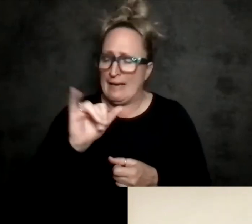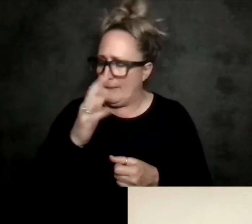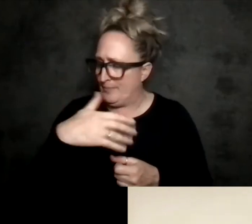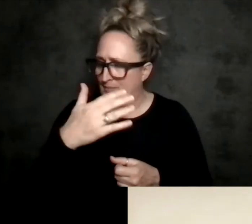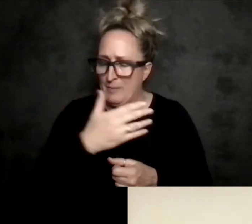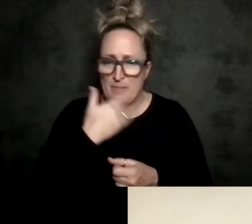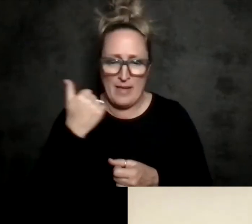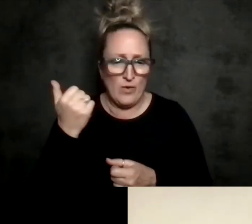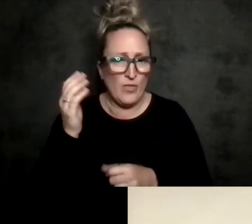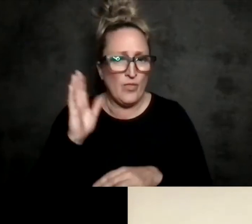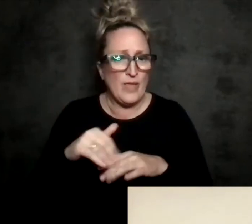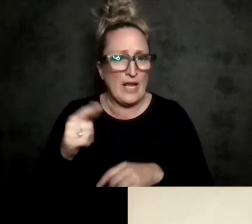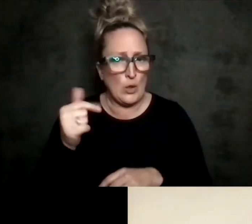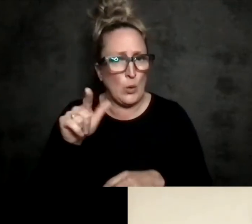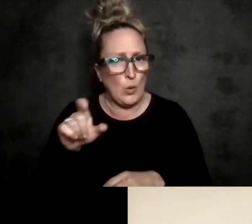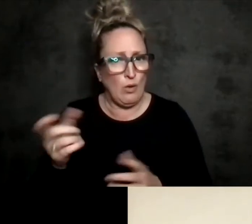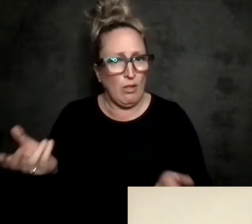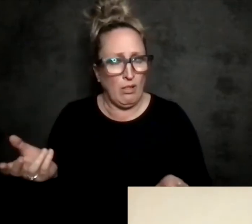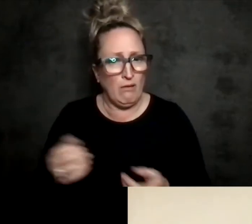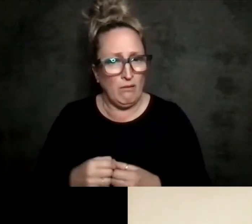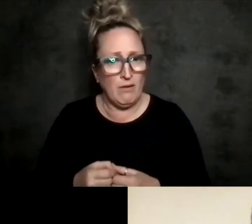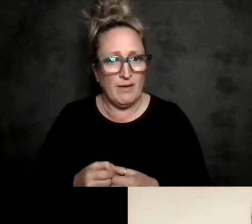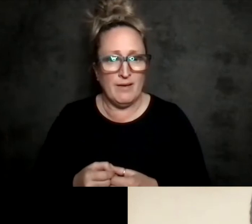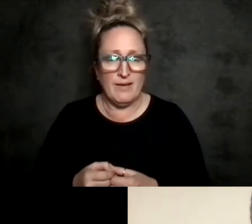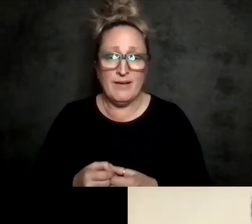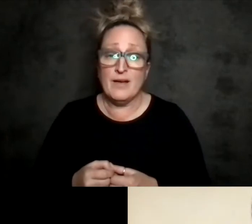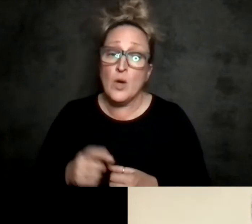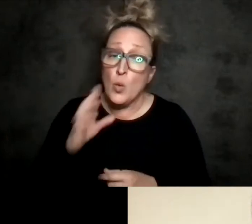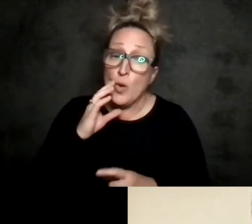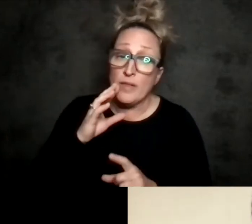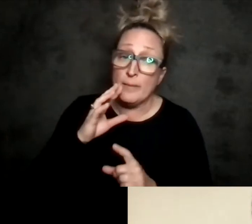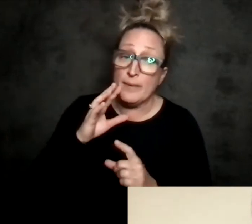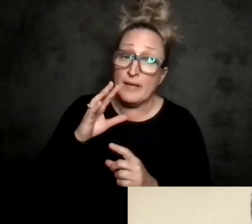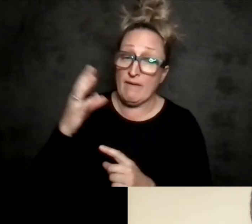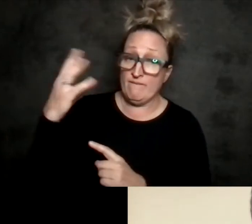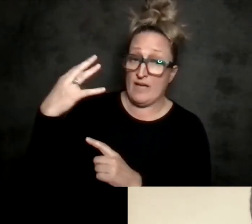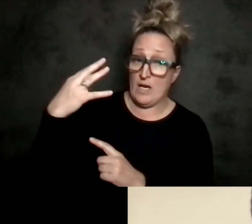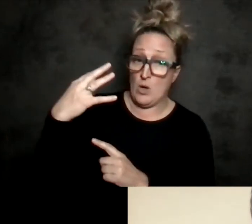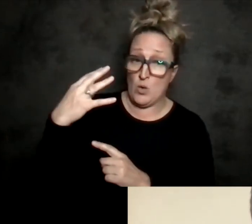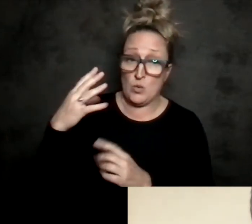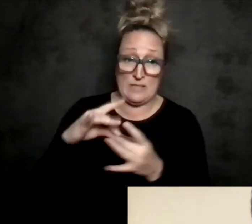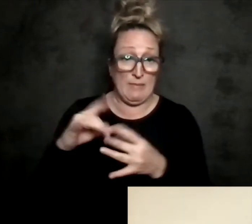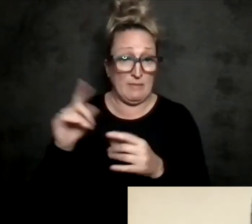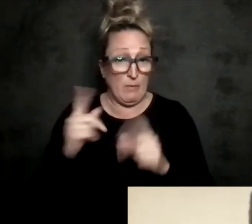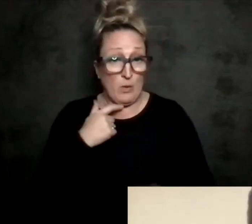better than Google. Will there be video statements that voters can watch?